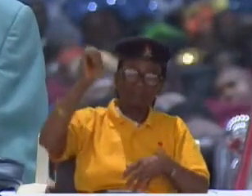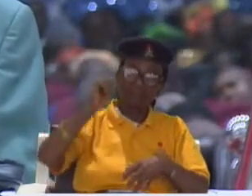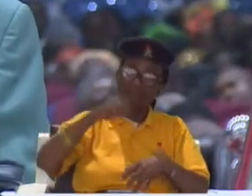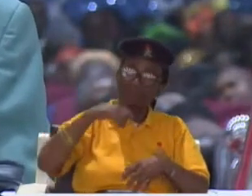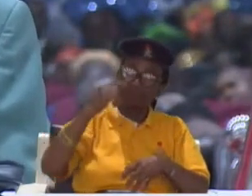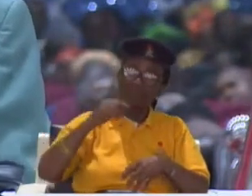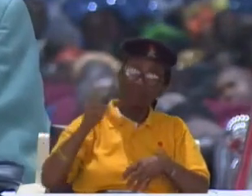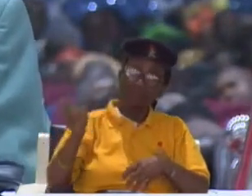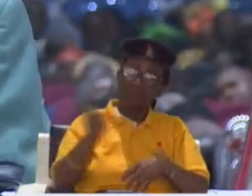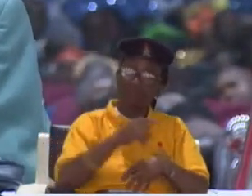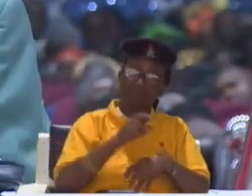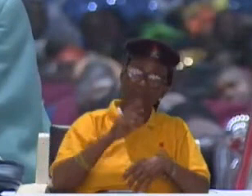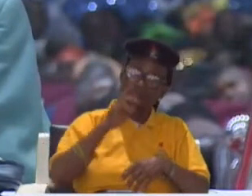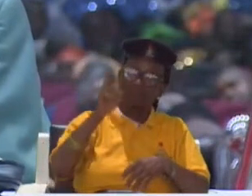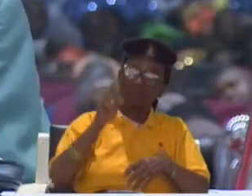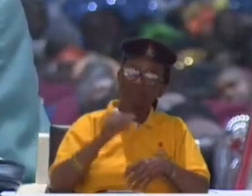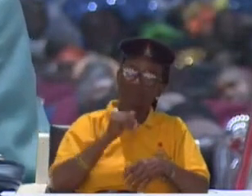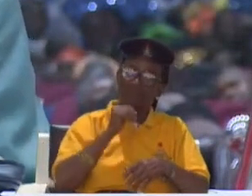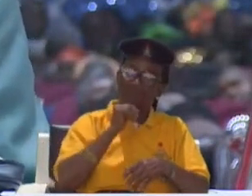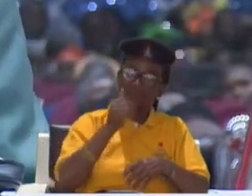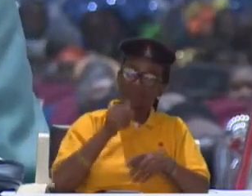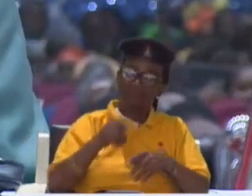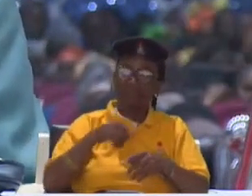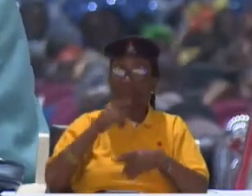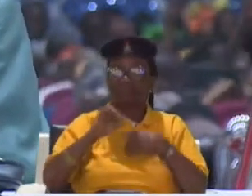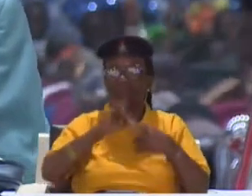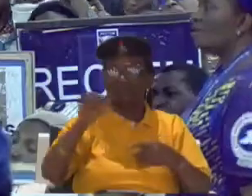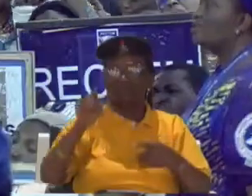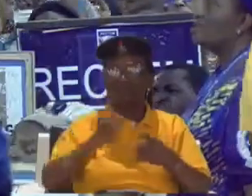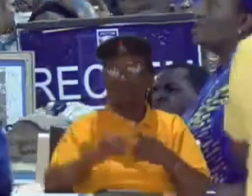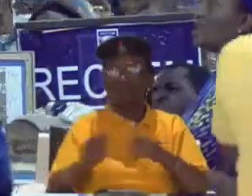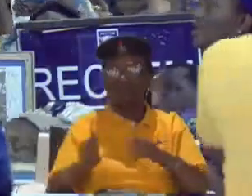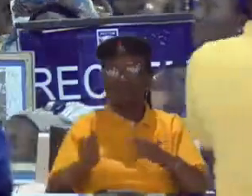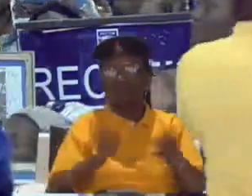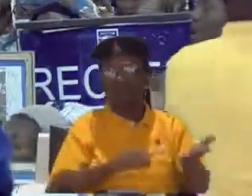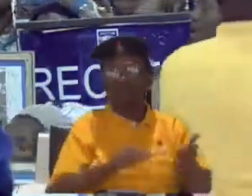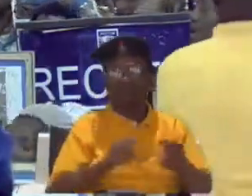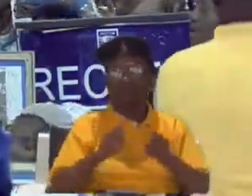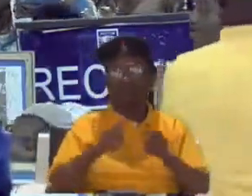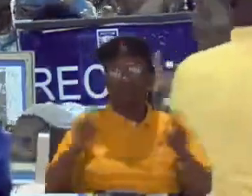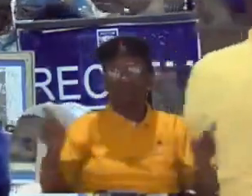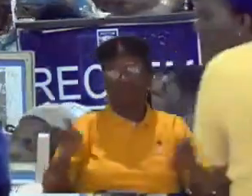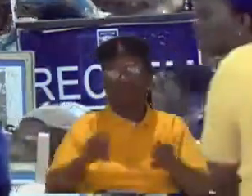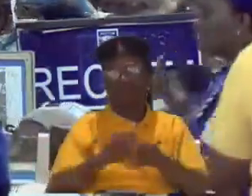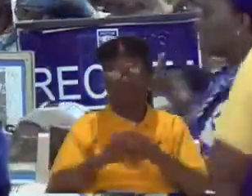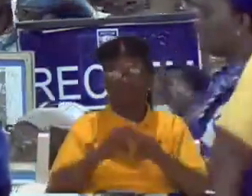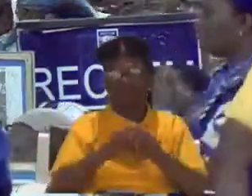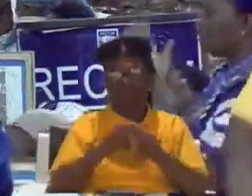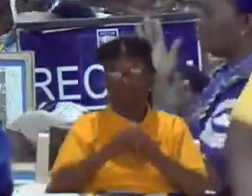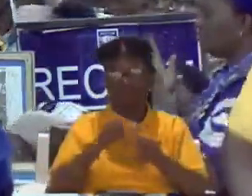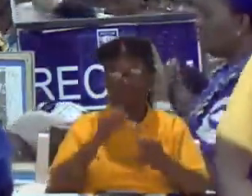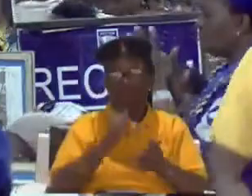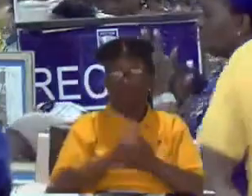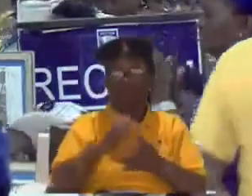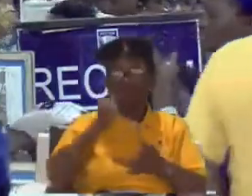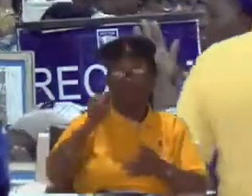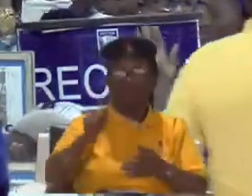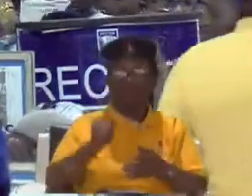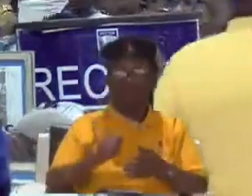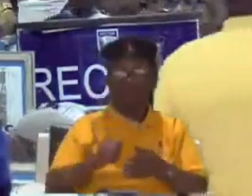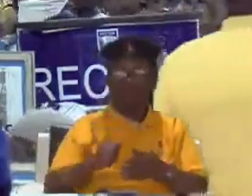you are not going to die very soon. Oh, you cool.